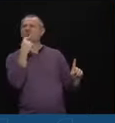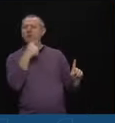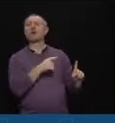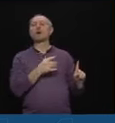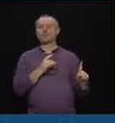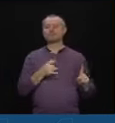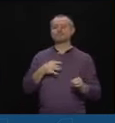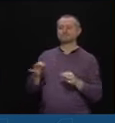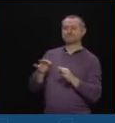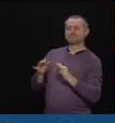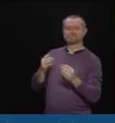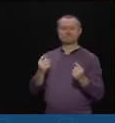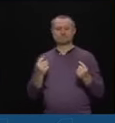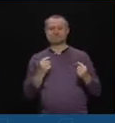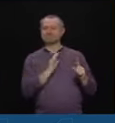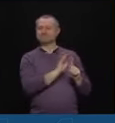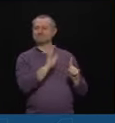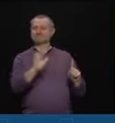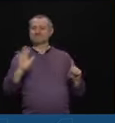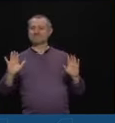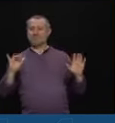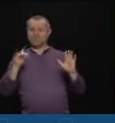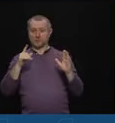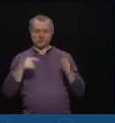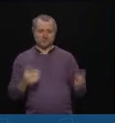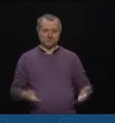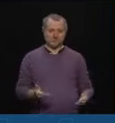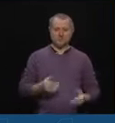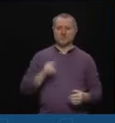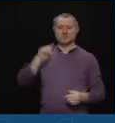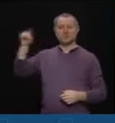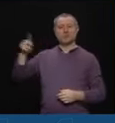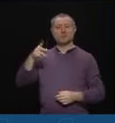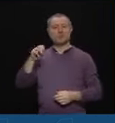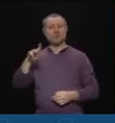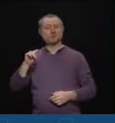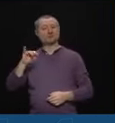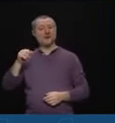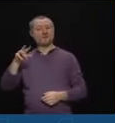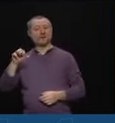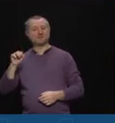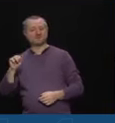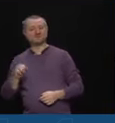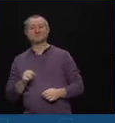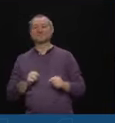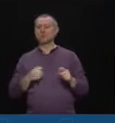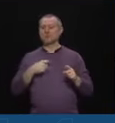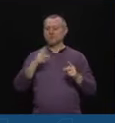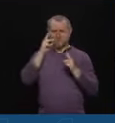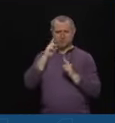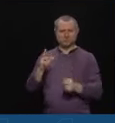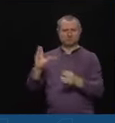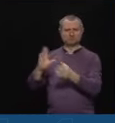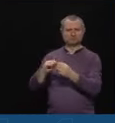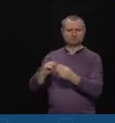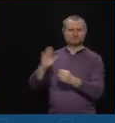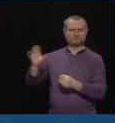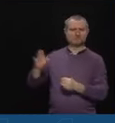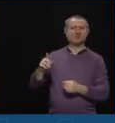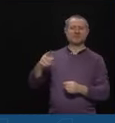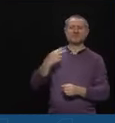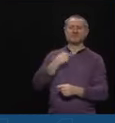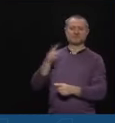Jervis, and let people know how we honor their legacy as being victims of hatred and mob mentality, and let